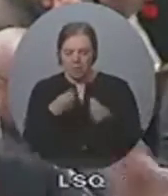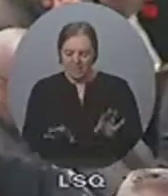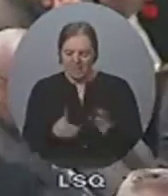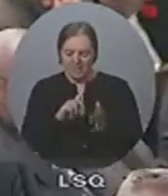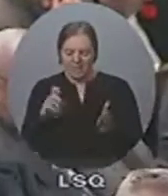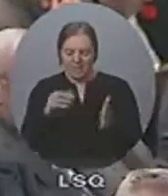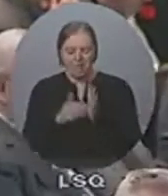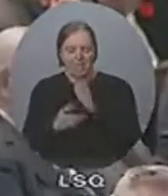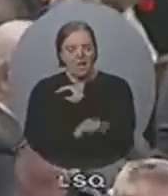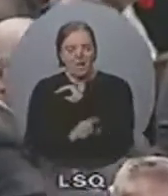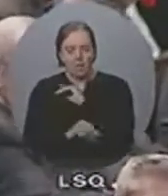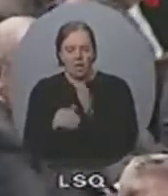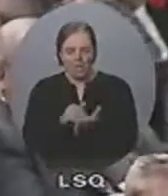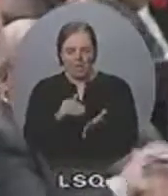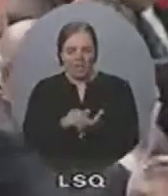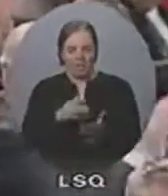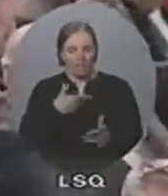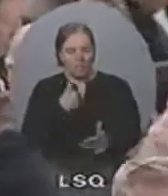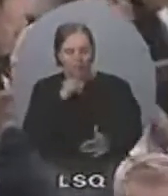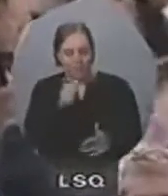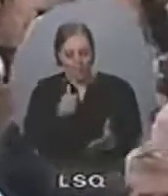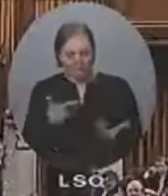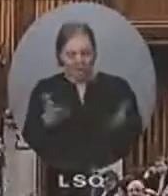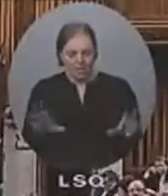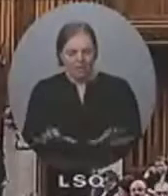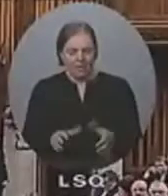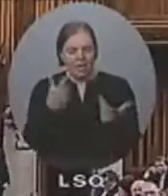so the Canadian families...